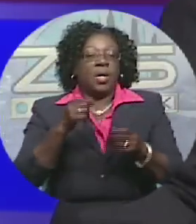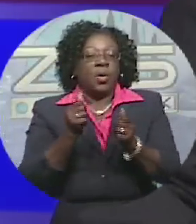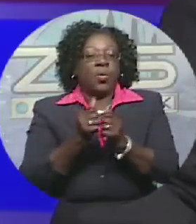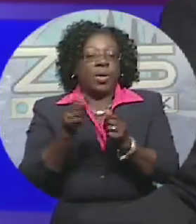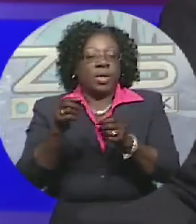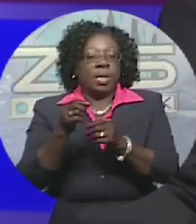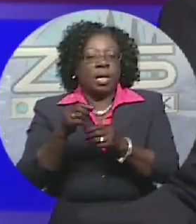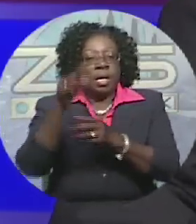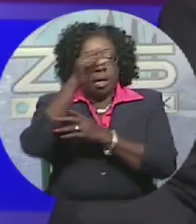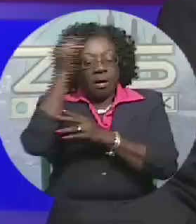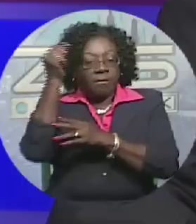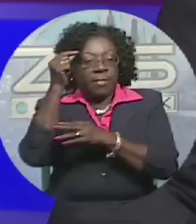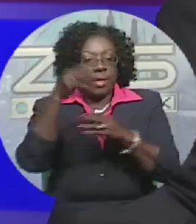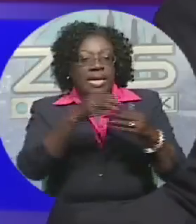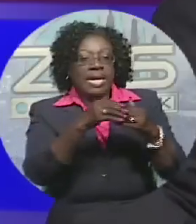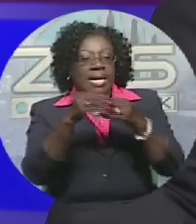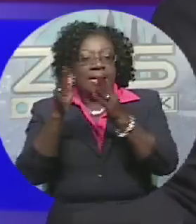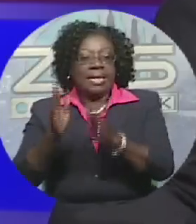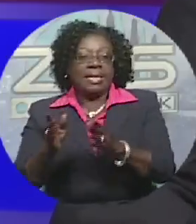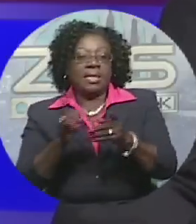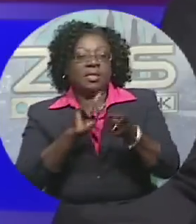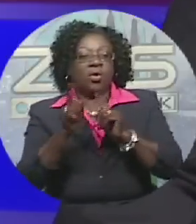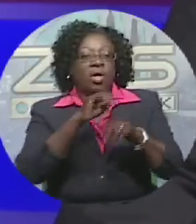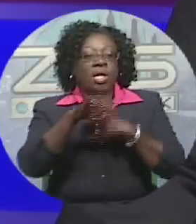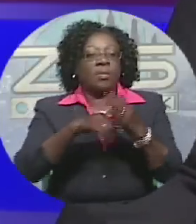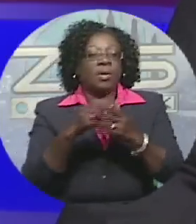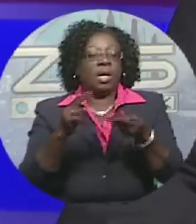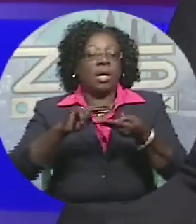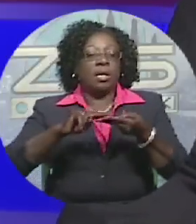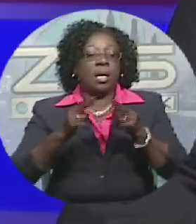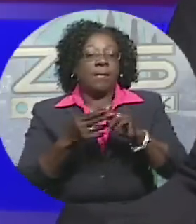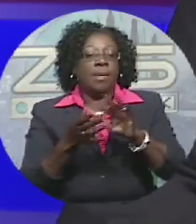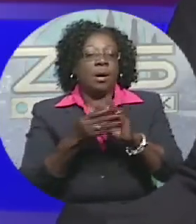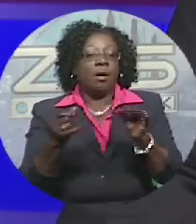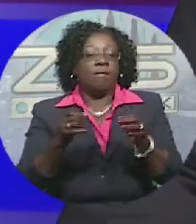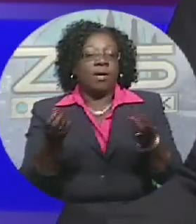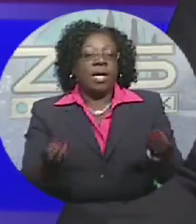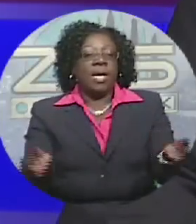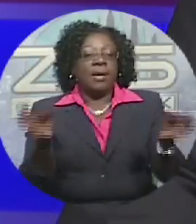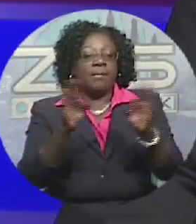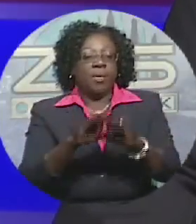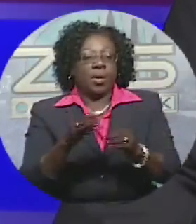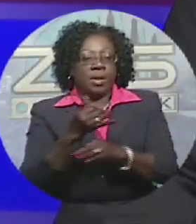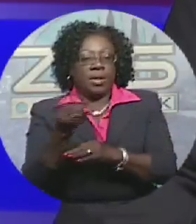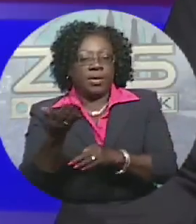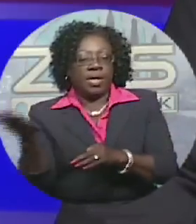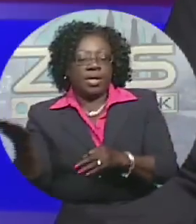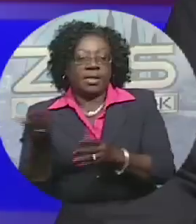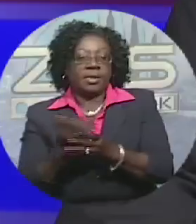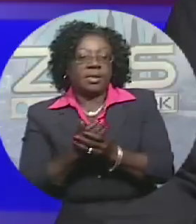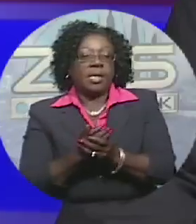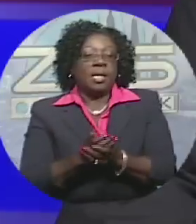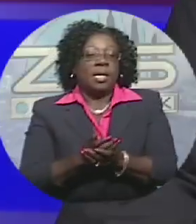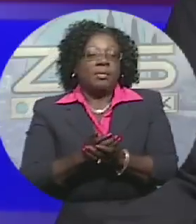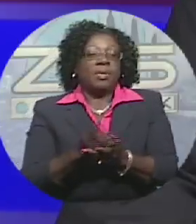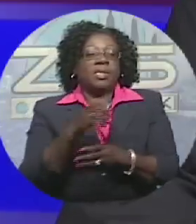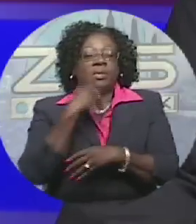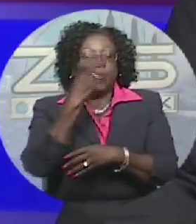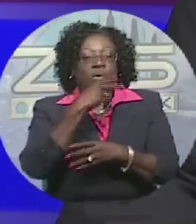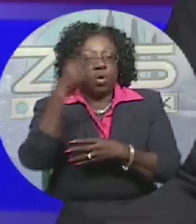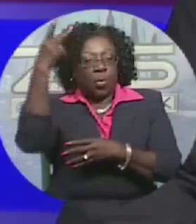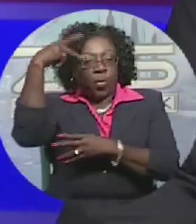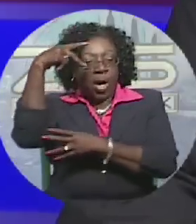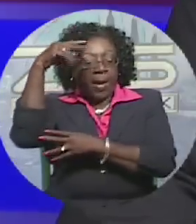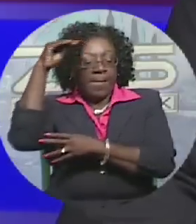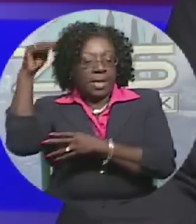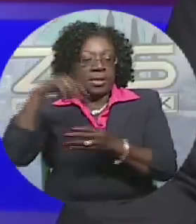number of areas, among them illegal migration. Our Opal Roach spoke with the Prime Minister and Minister of Foreign Affairs about their discussions